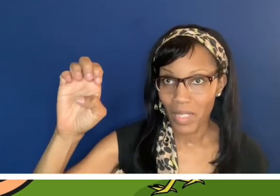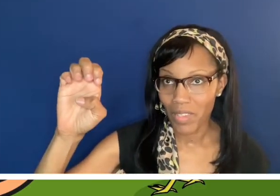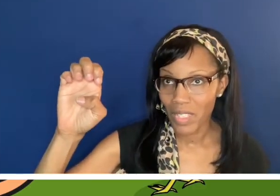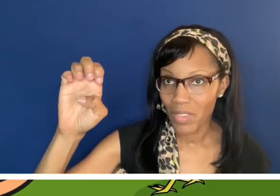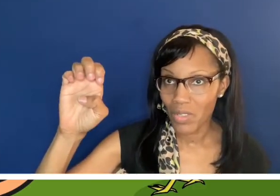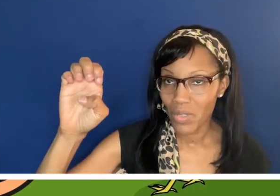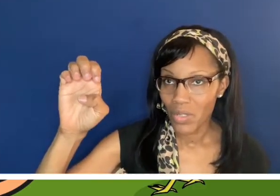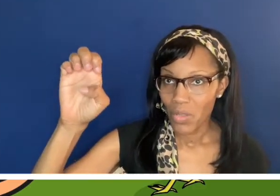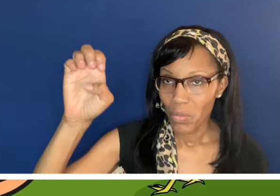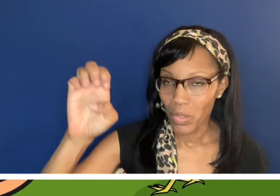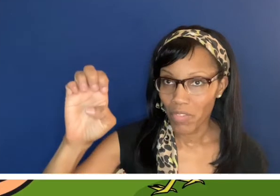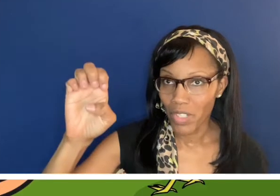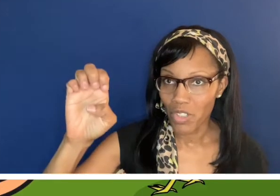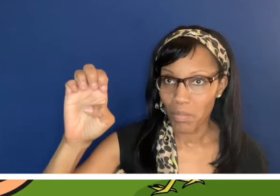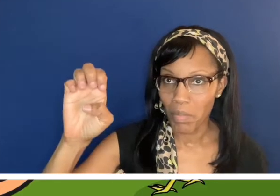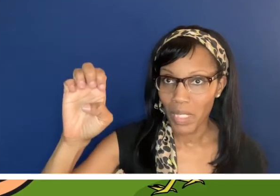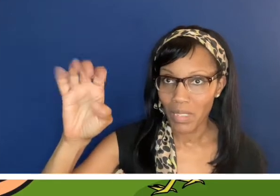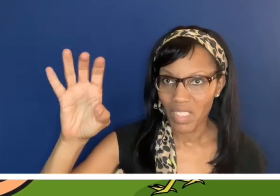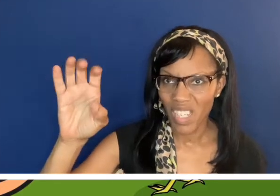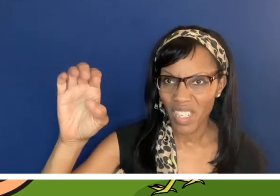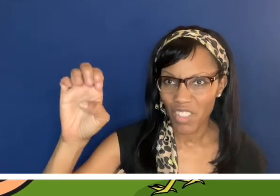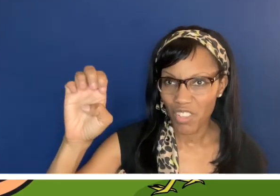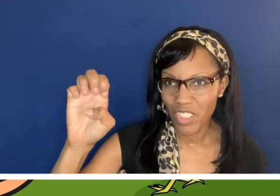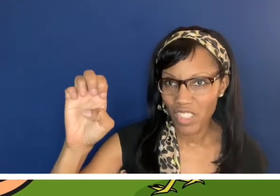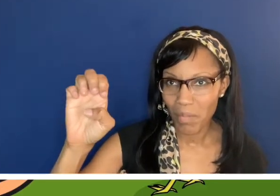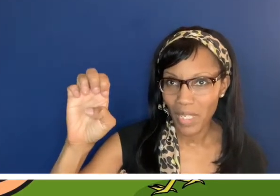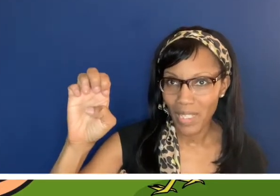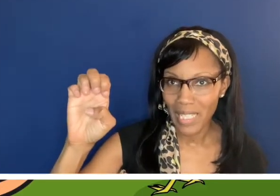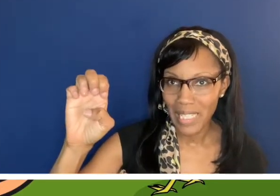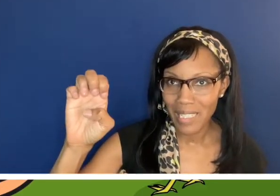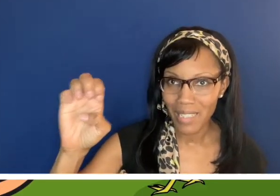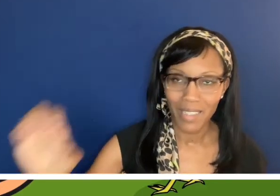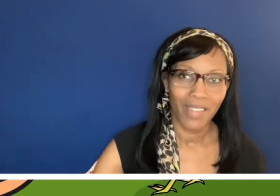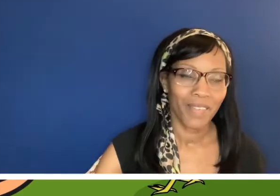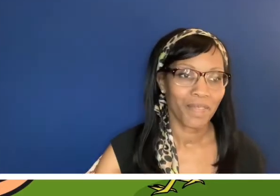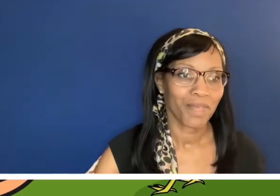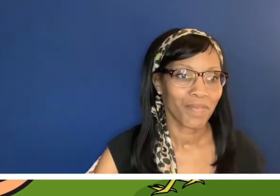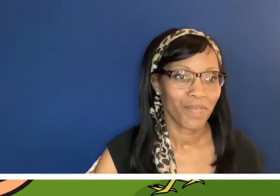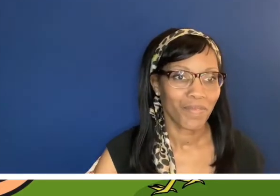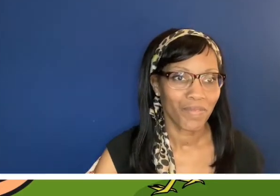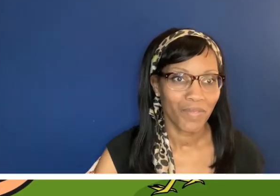up like this with the fingers bent, kind of like crunch them in. E.